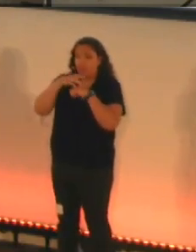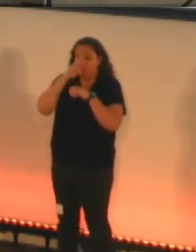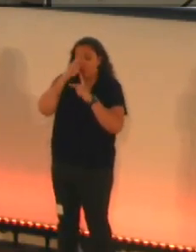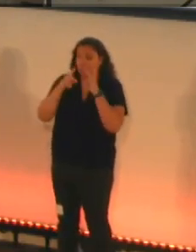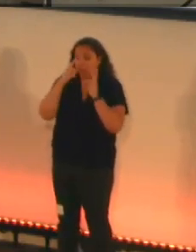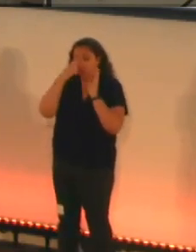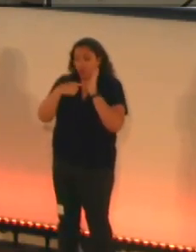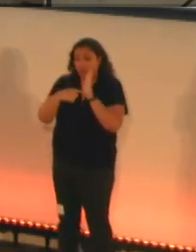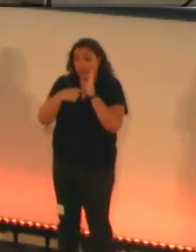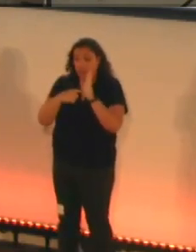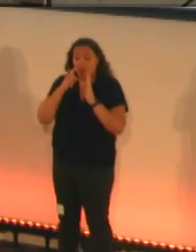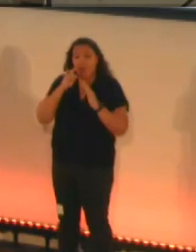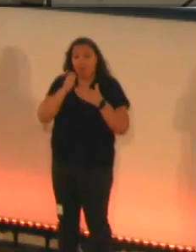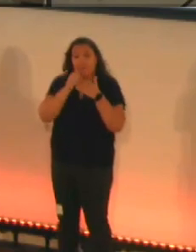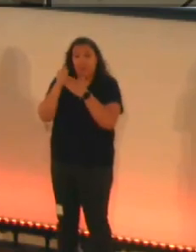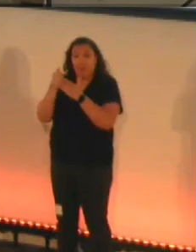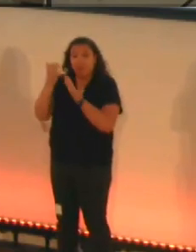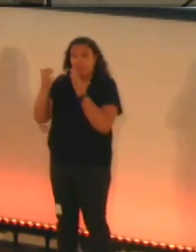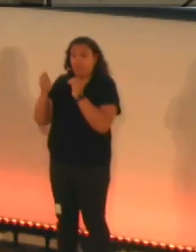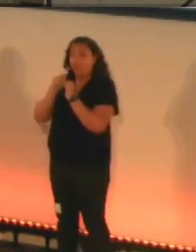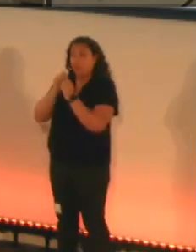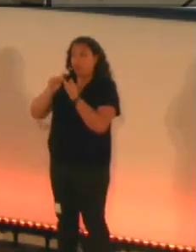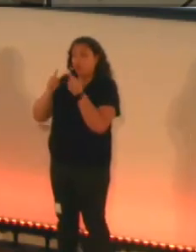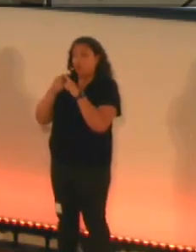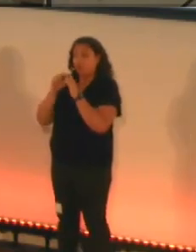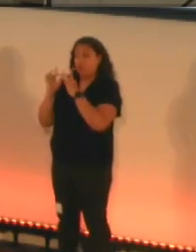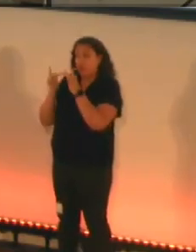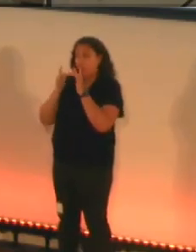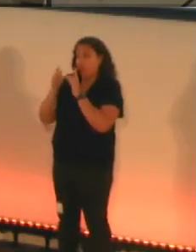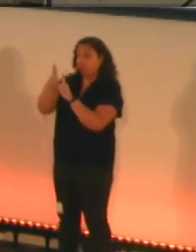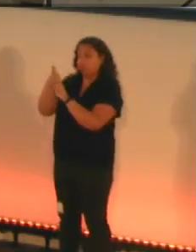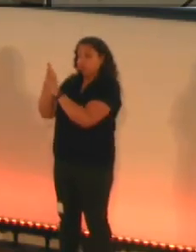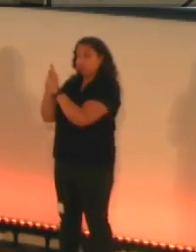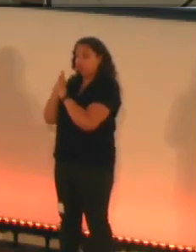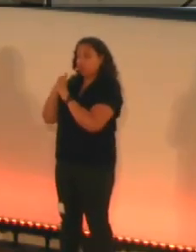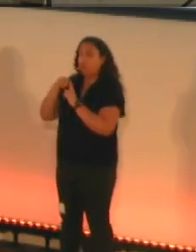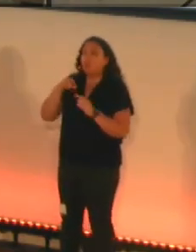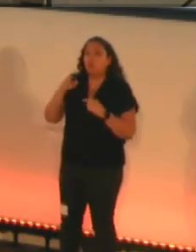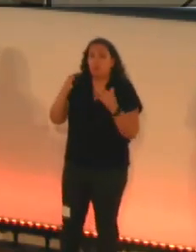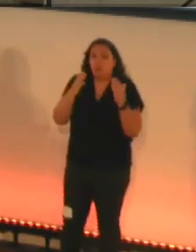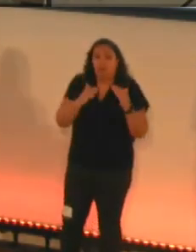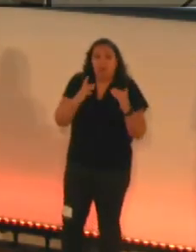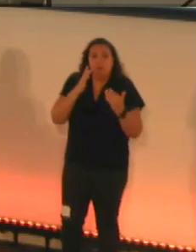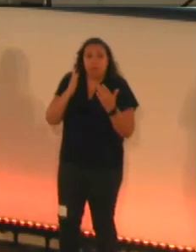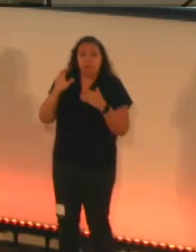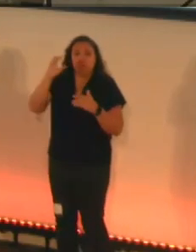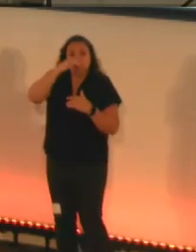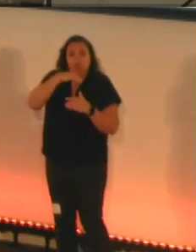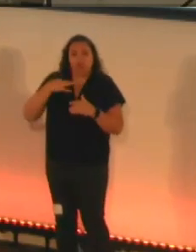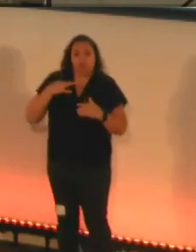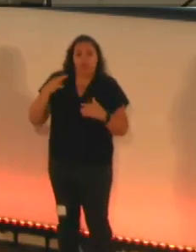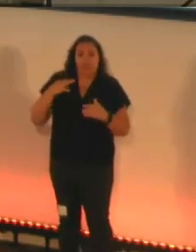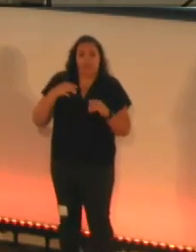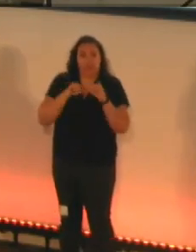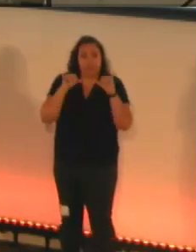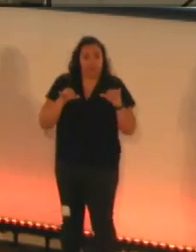was using a guide connected based on a friend network seen in friend sourcing. Another idea is connecting through a stranger volunteer system following